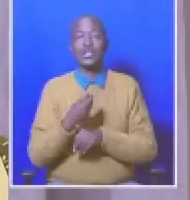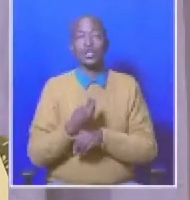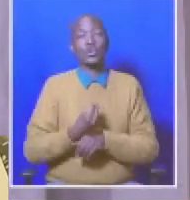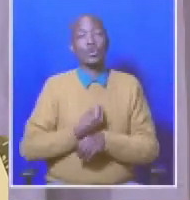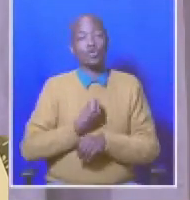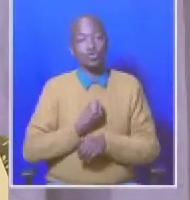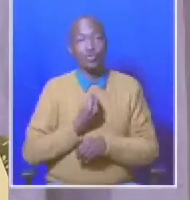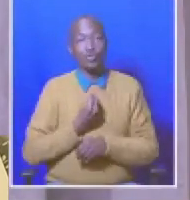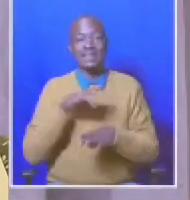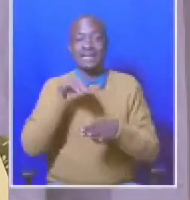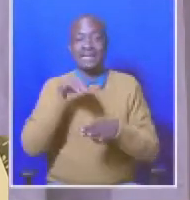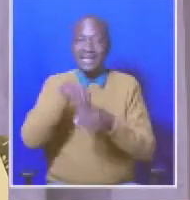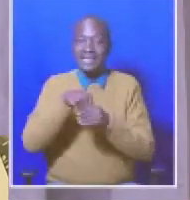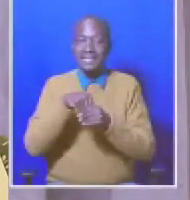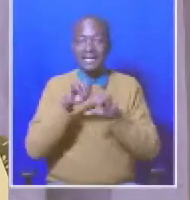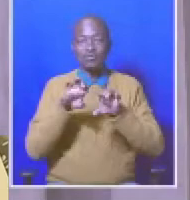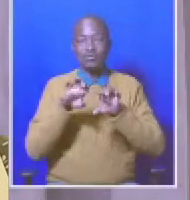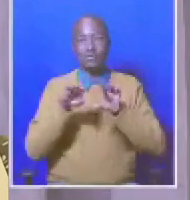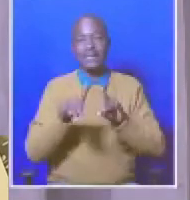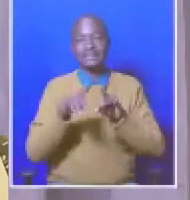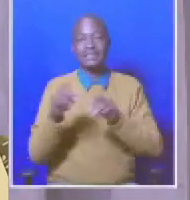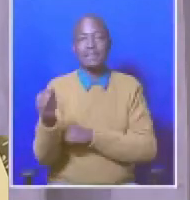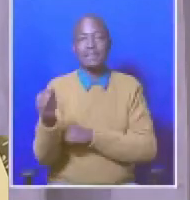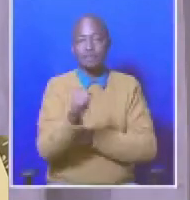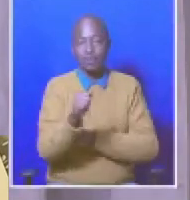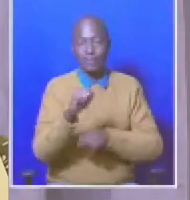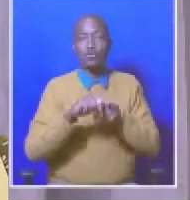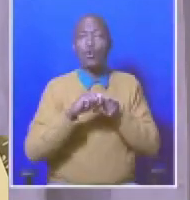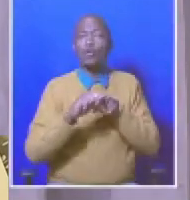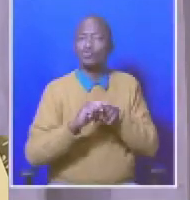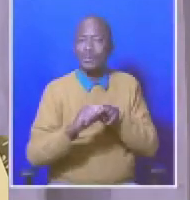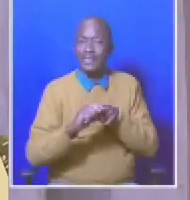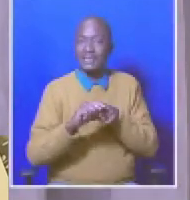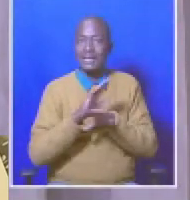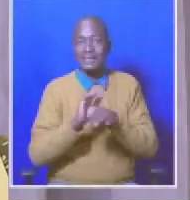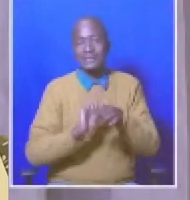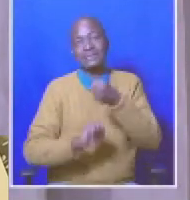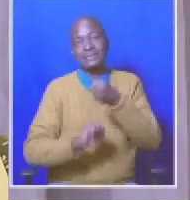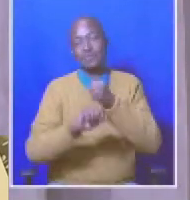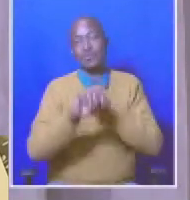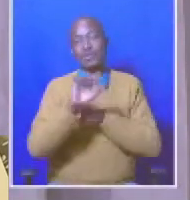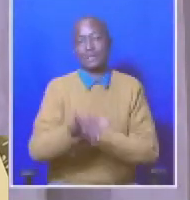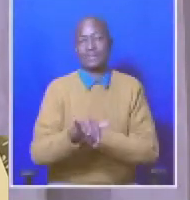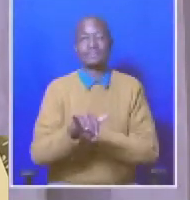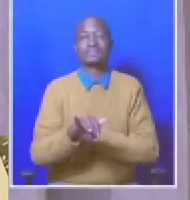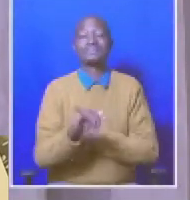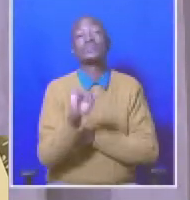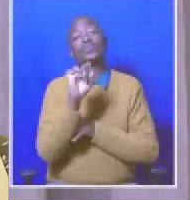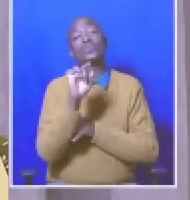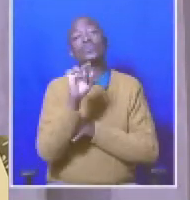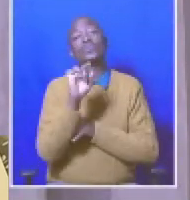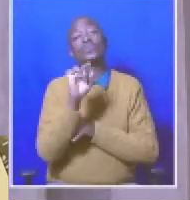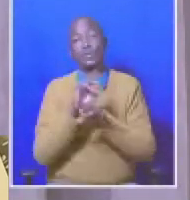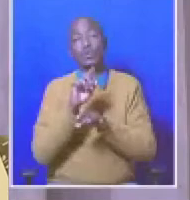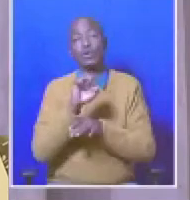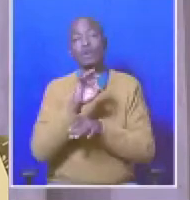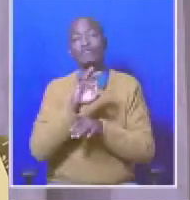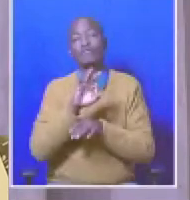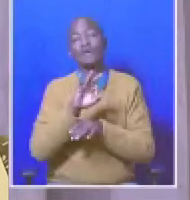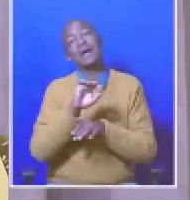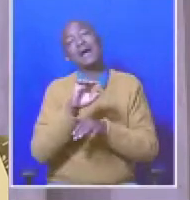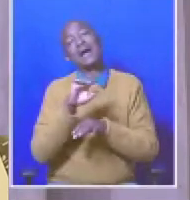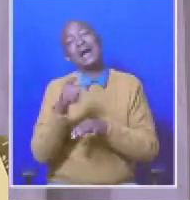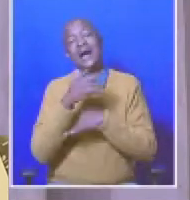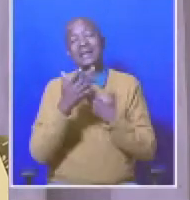education, employment, or training. And also support that. And one of the other initiatives